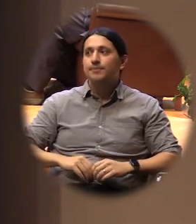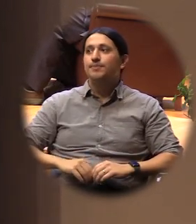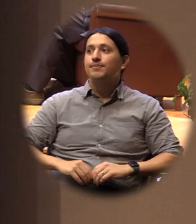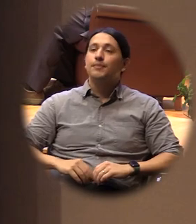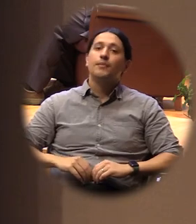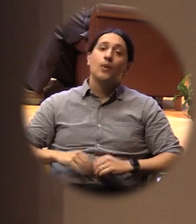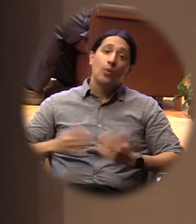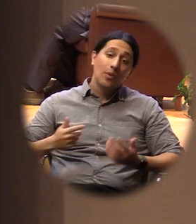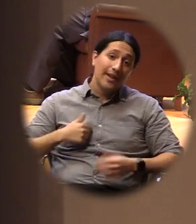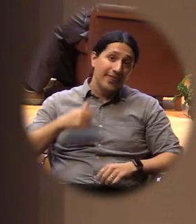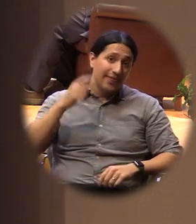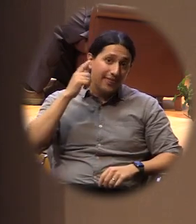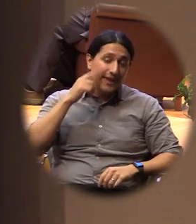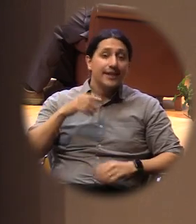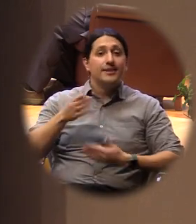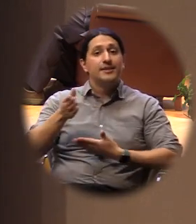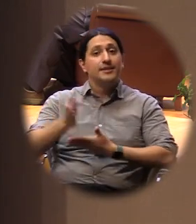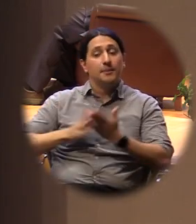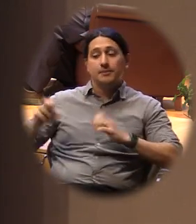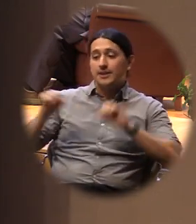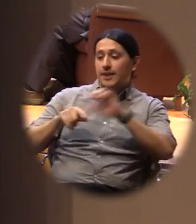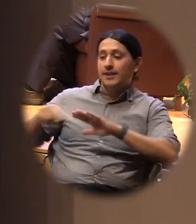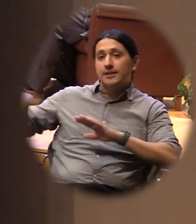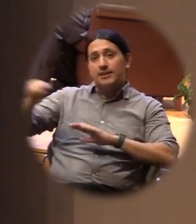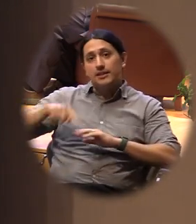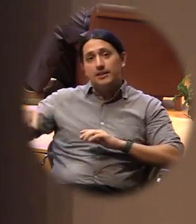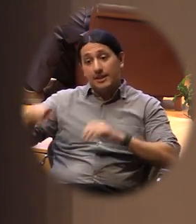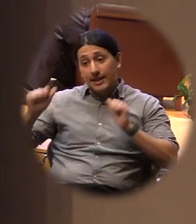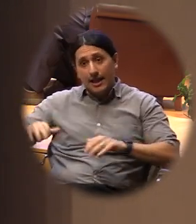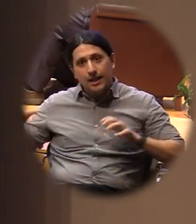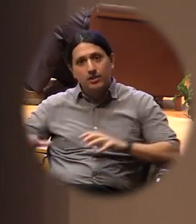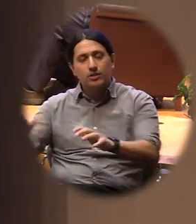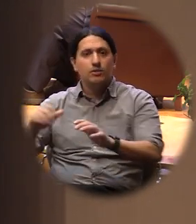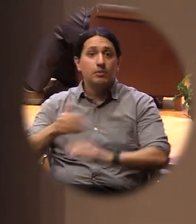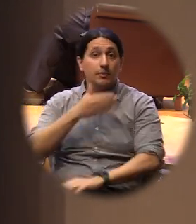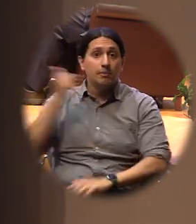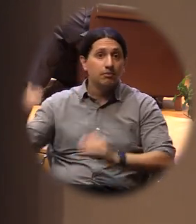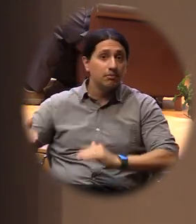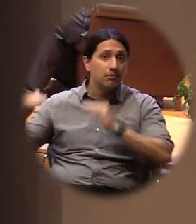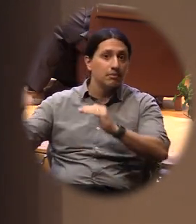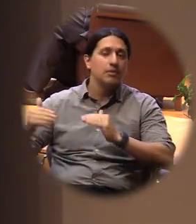But what I think some scientists could do productively is develop